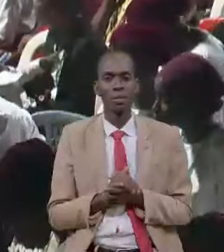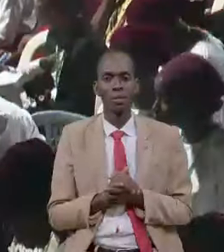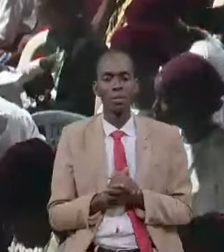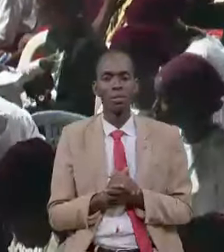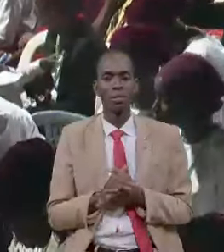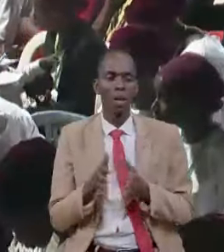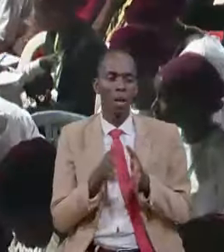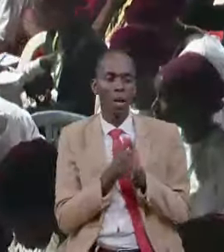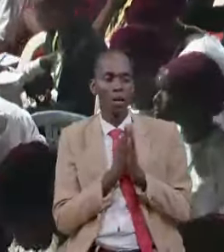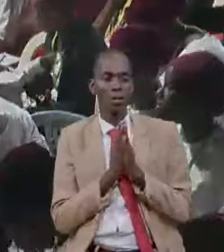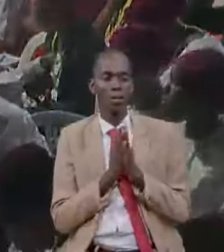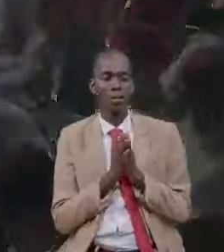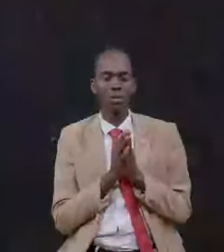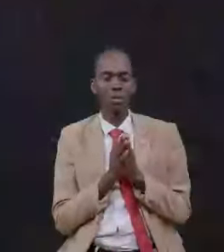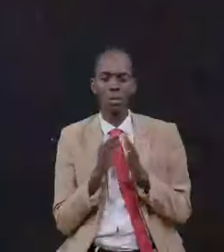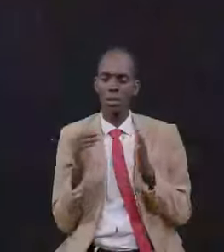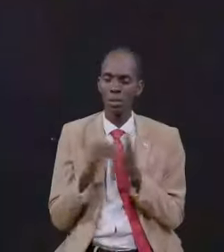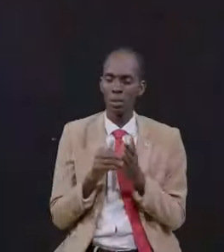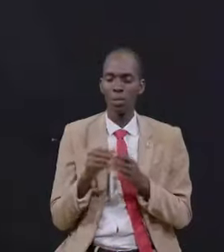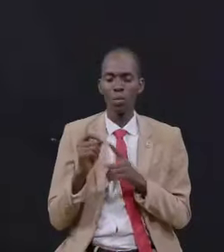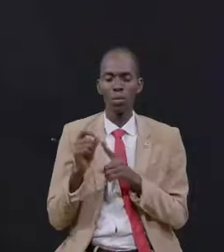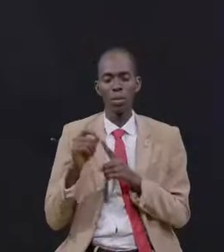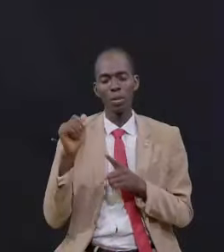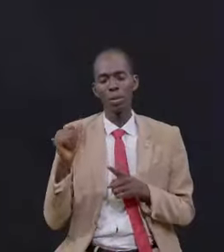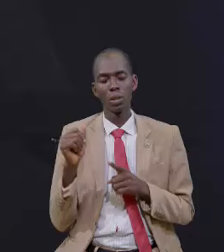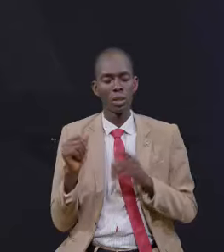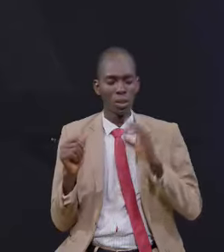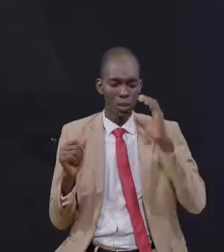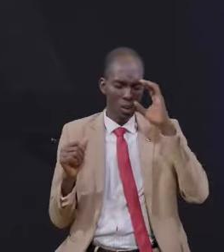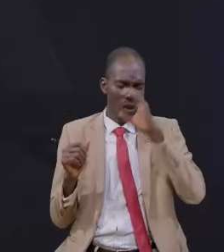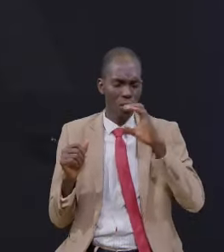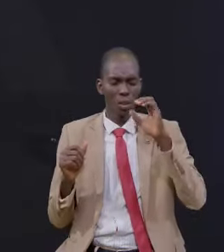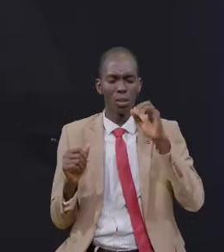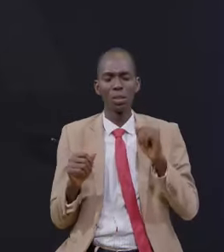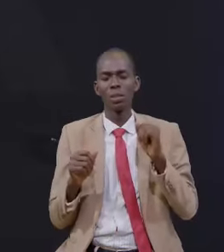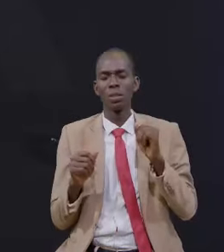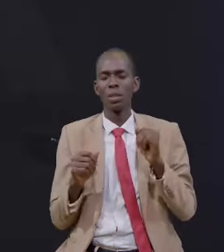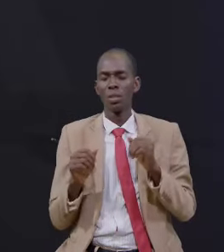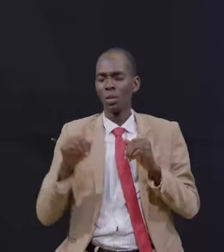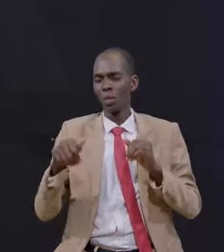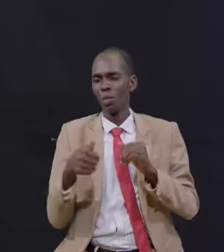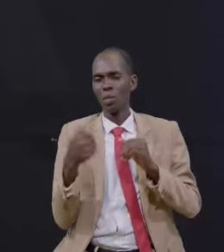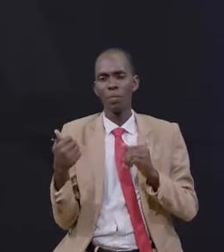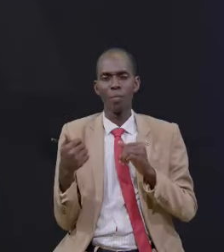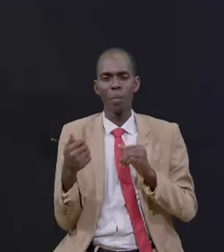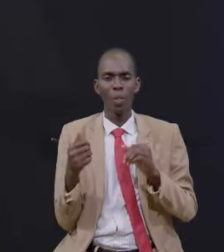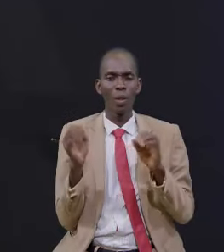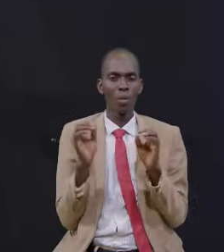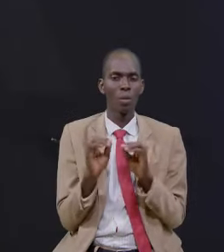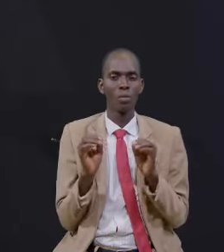Ask begins with A. Seek, S. Knock, K.